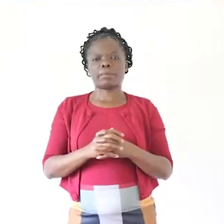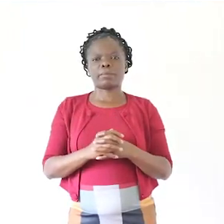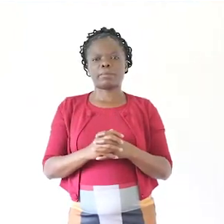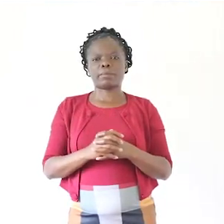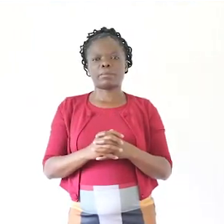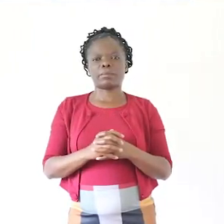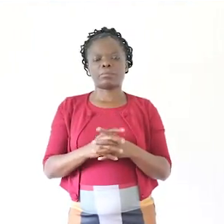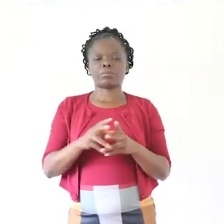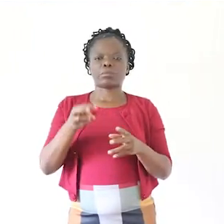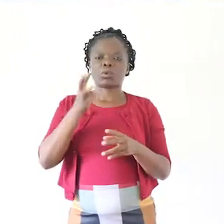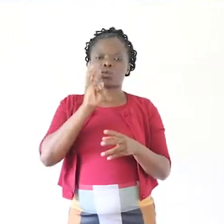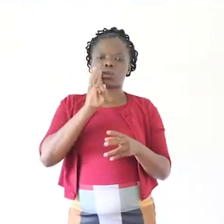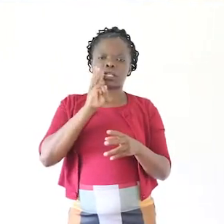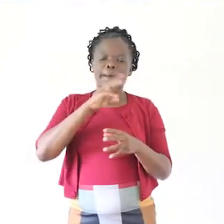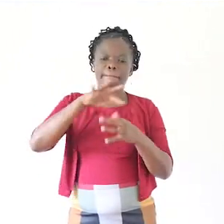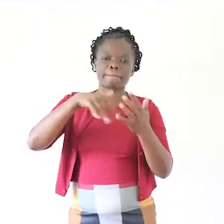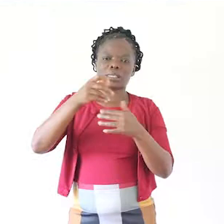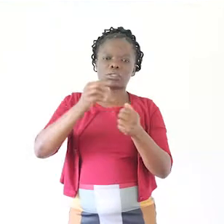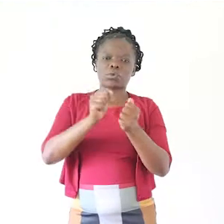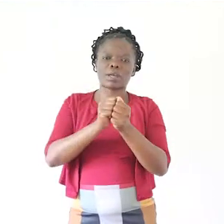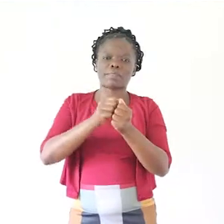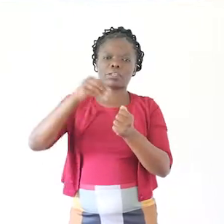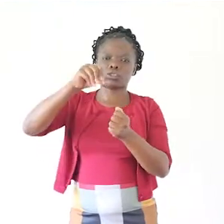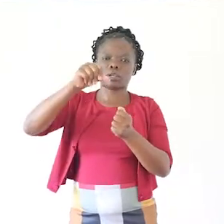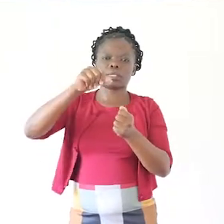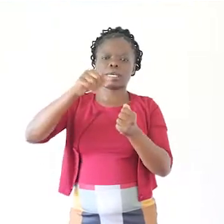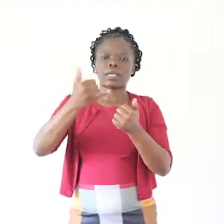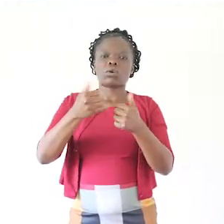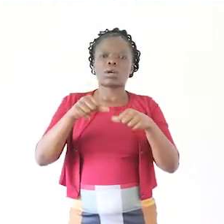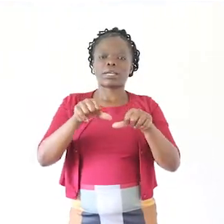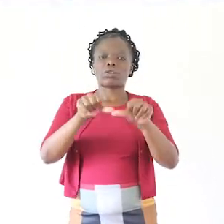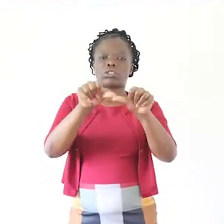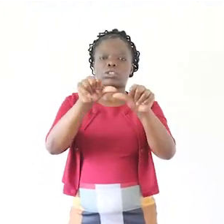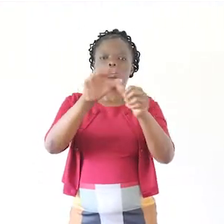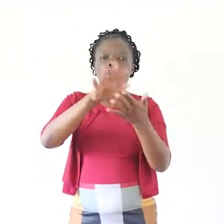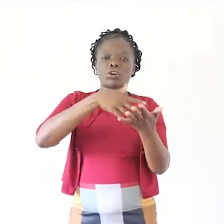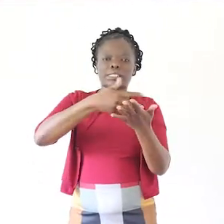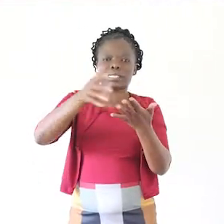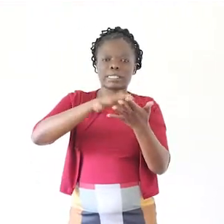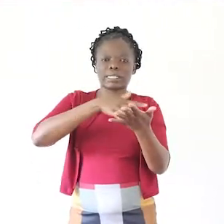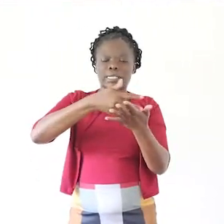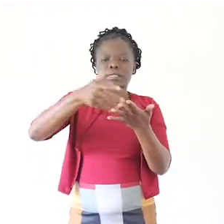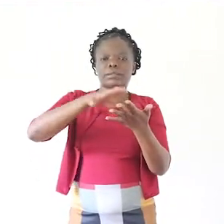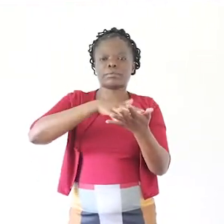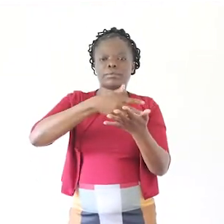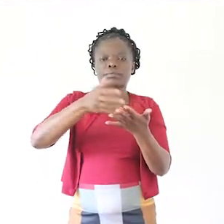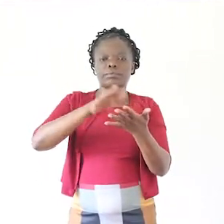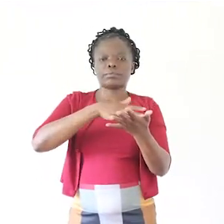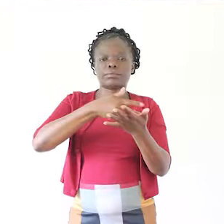Good. That is water mixed with salt. So you can continue roasting. Desi move mbele